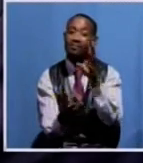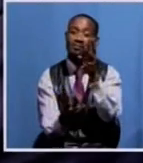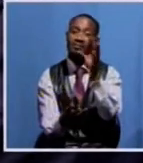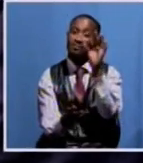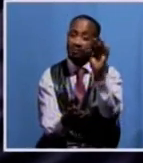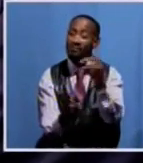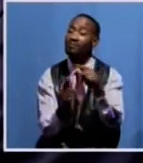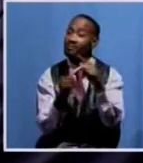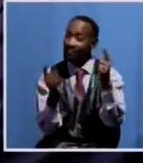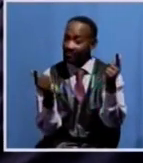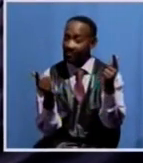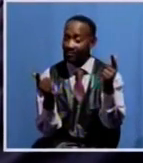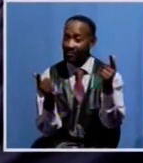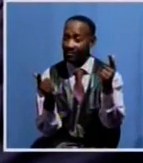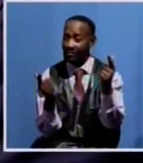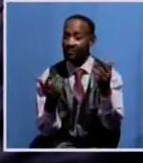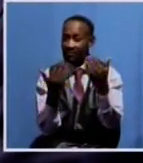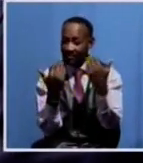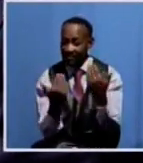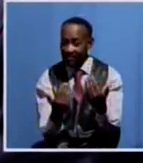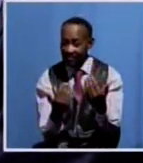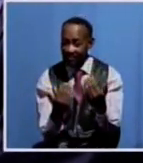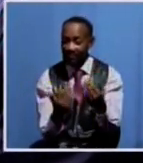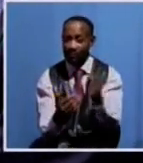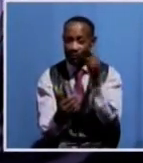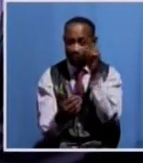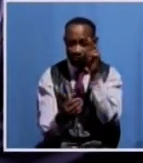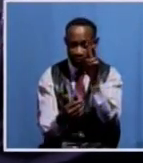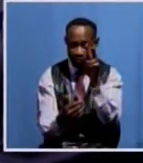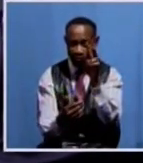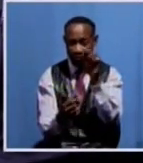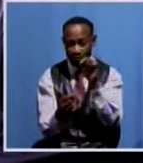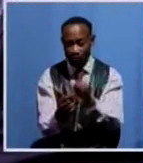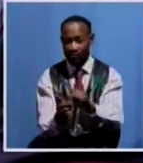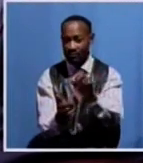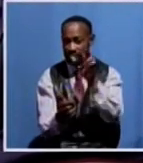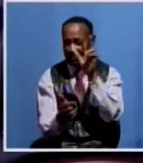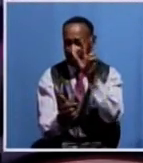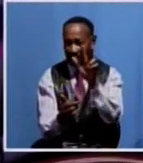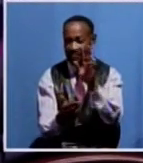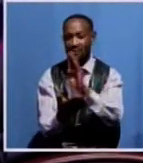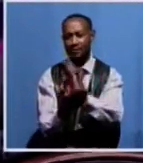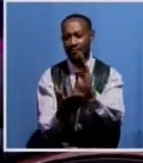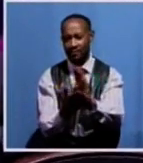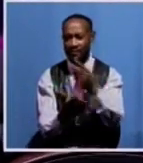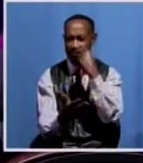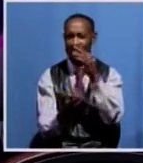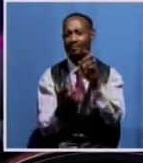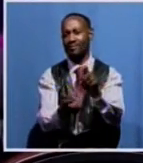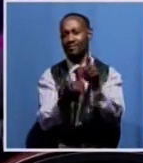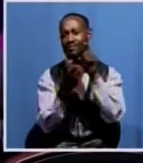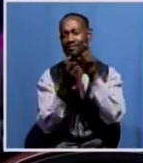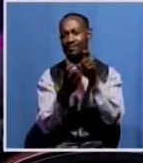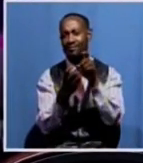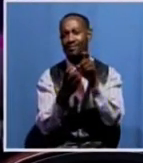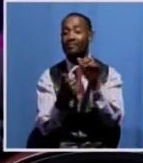huge. It's a huge amount. Now I'm putting 2.3 billion. So you can see the challenge that I have. That could be less than a quarter. Yeah. Which